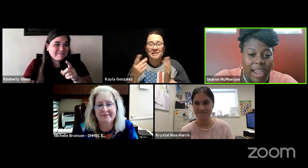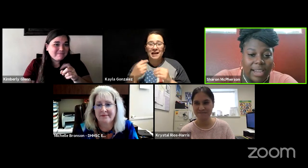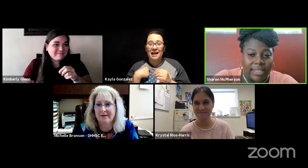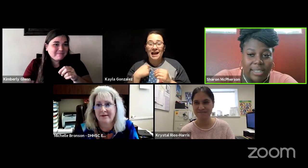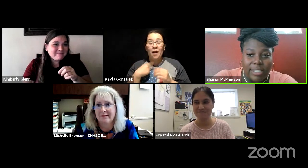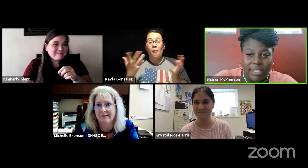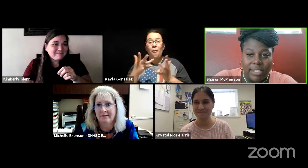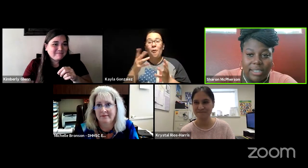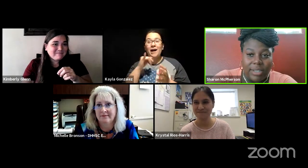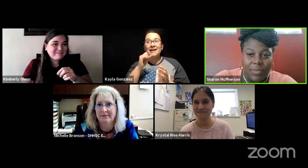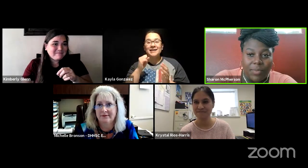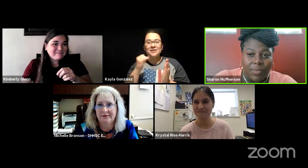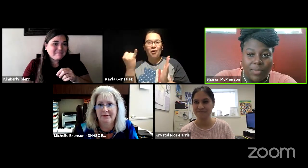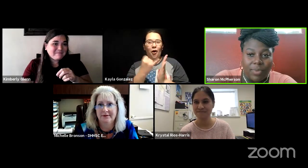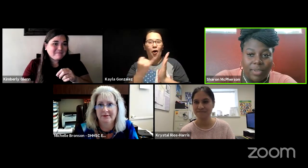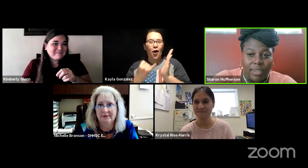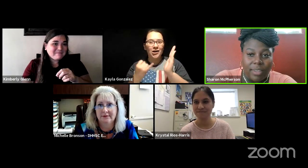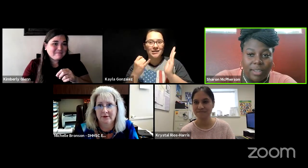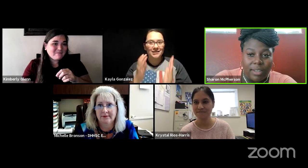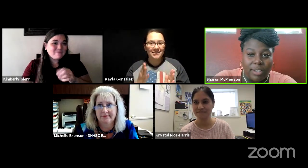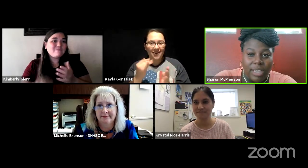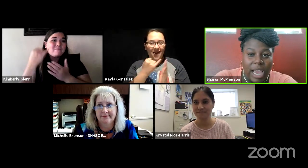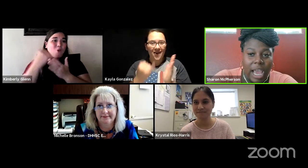All right.